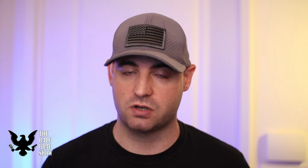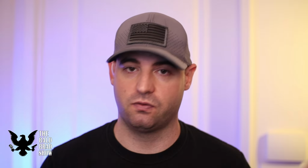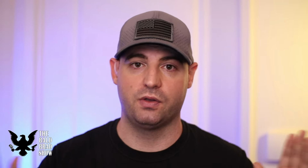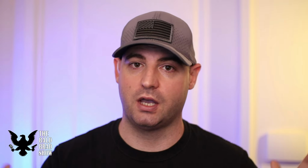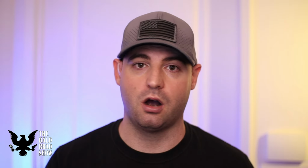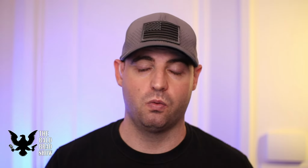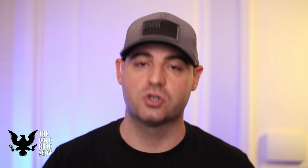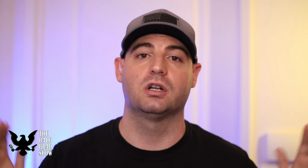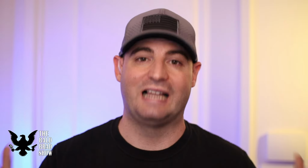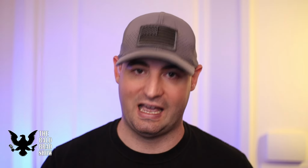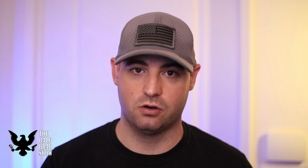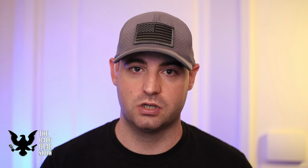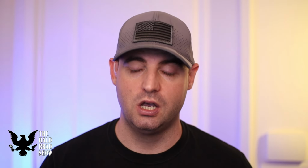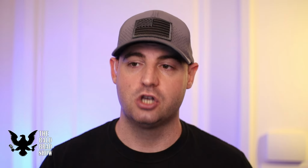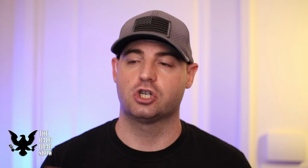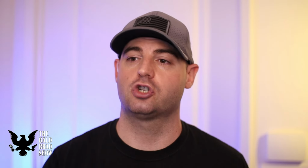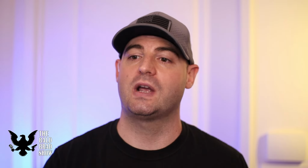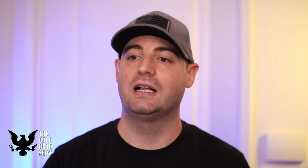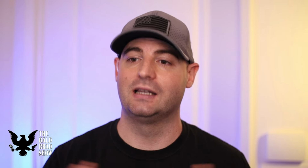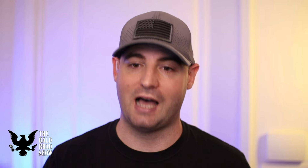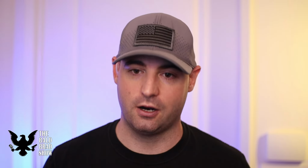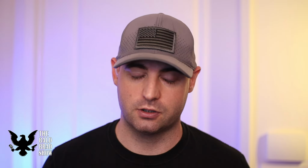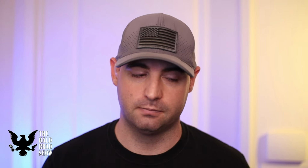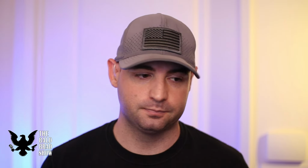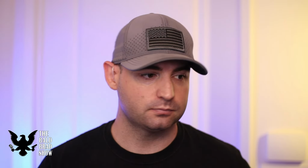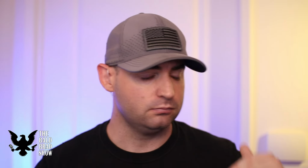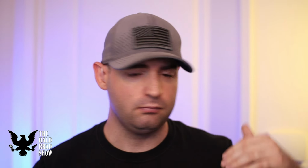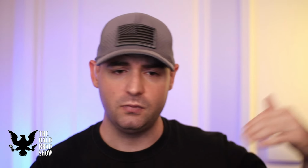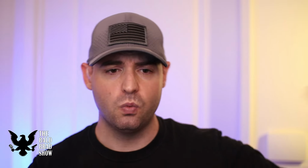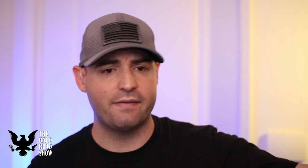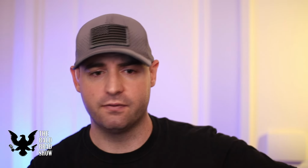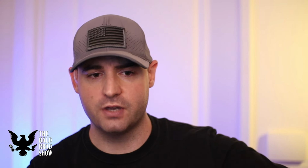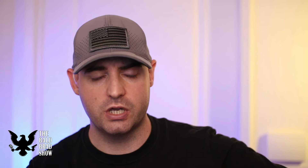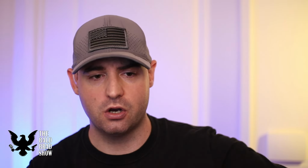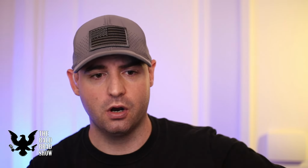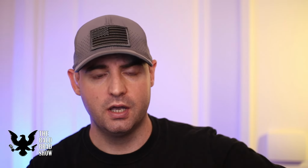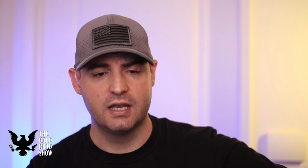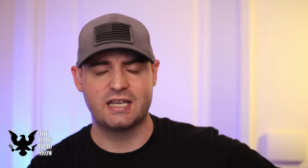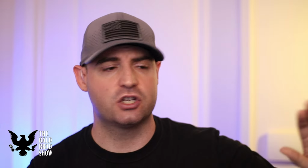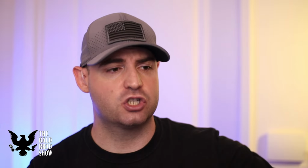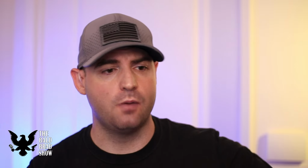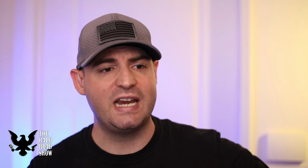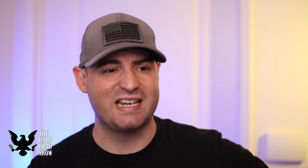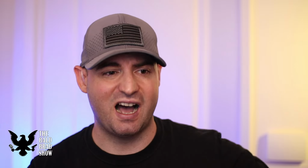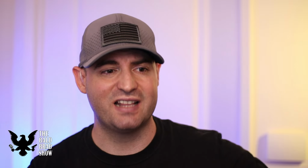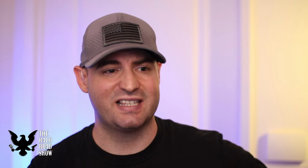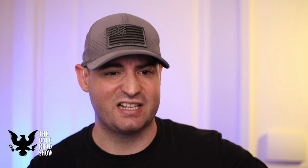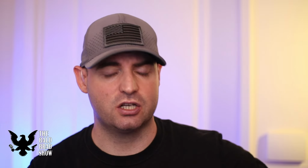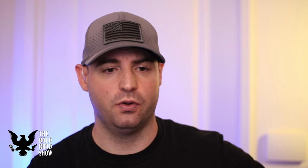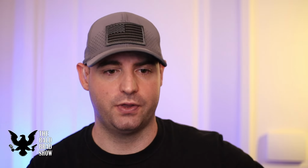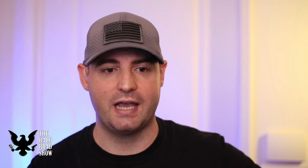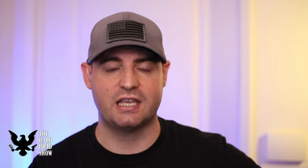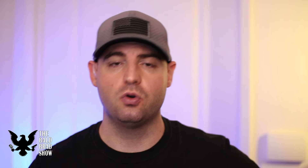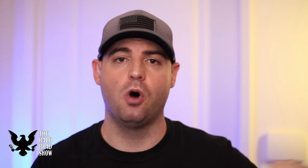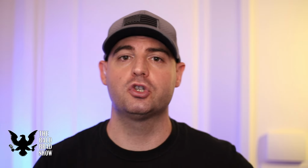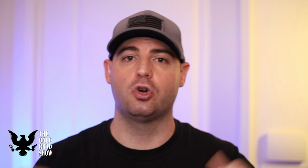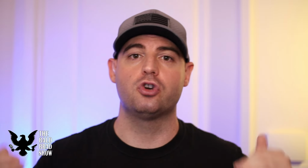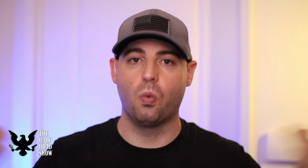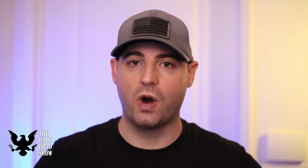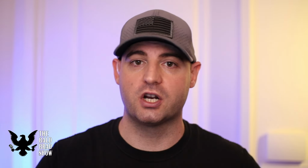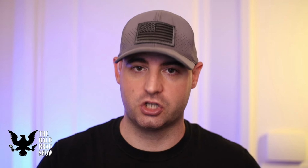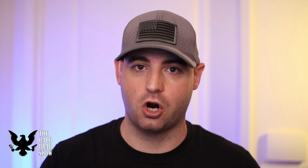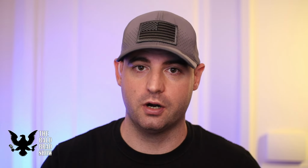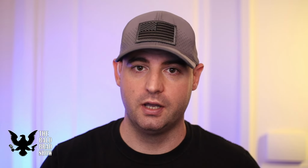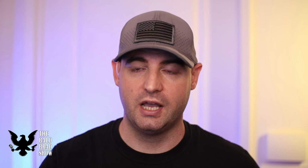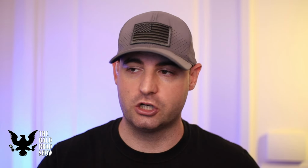White House for what they are, which are liars, just straight liars. We have The View here saying so many nonsensical things that you almost don't